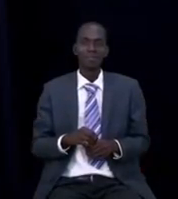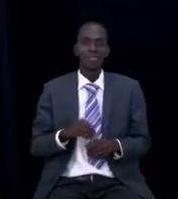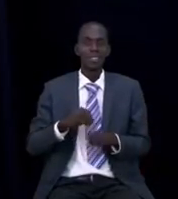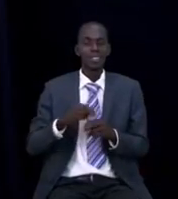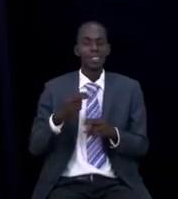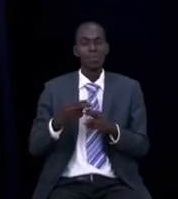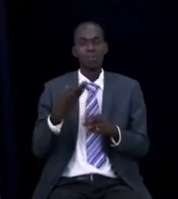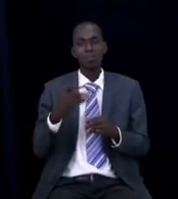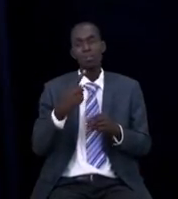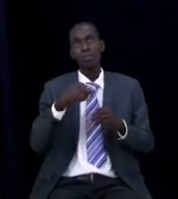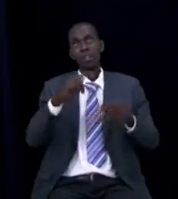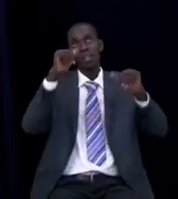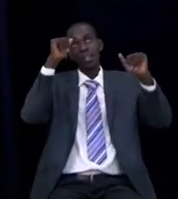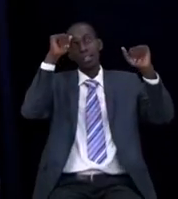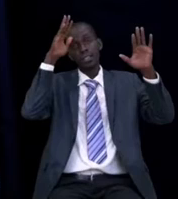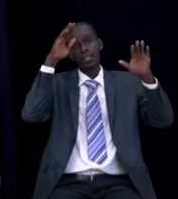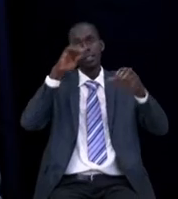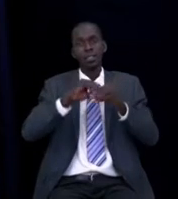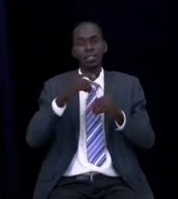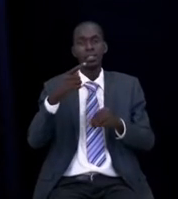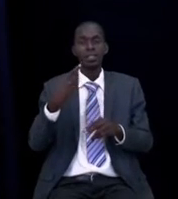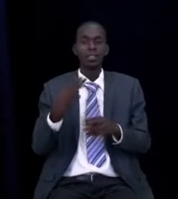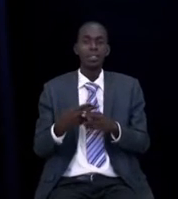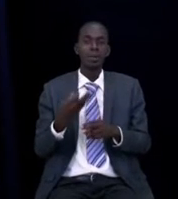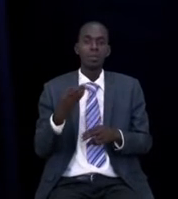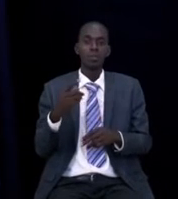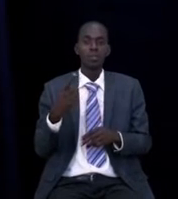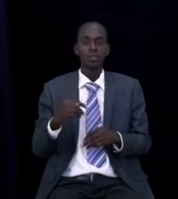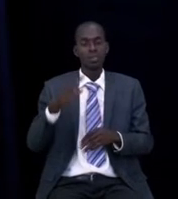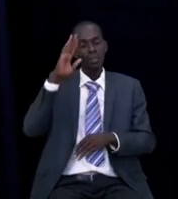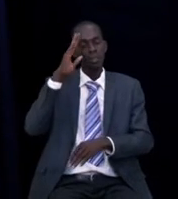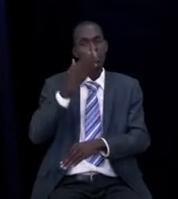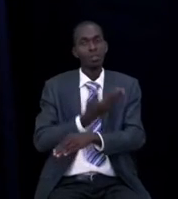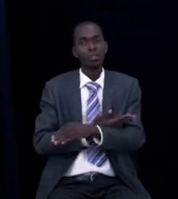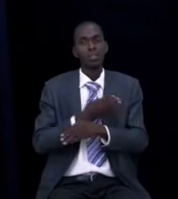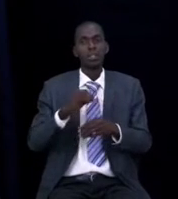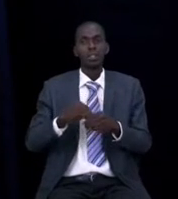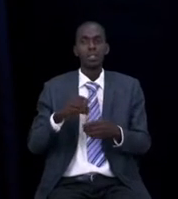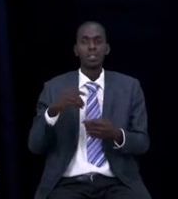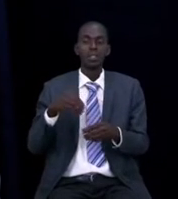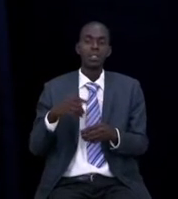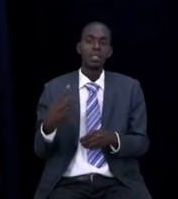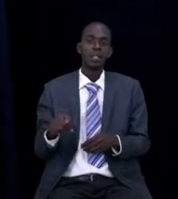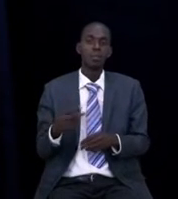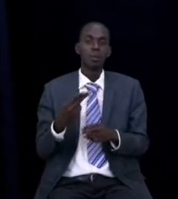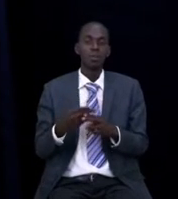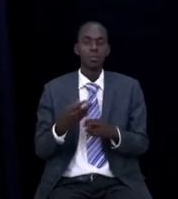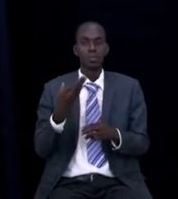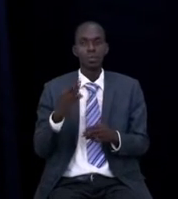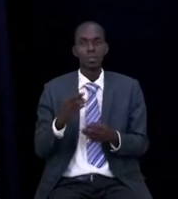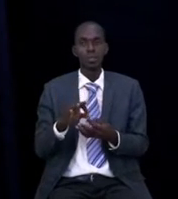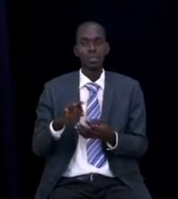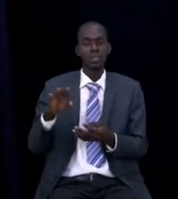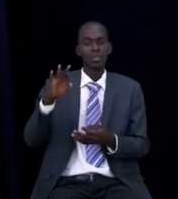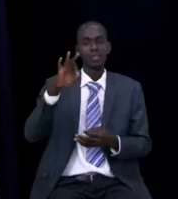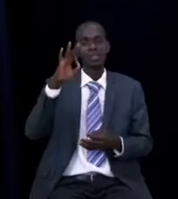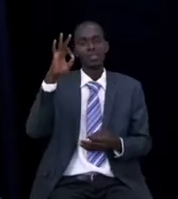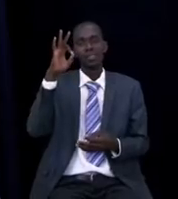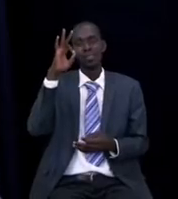In the name of the Father, in the name of the Son, in the name of the